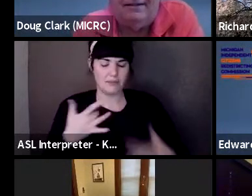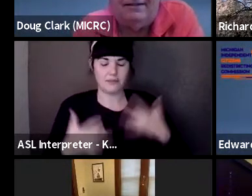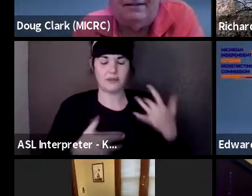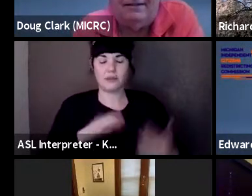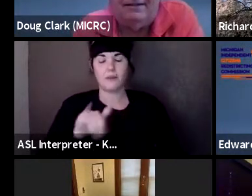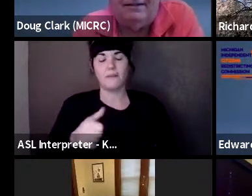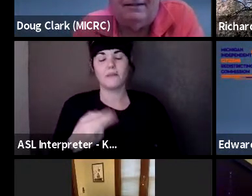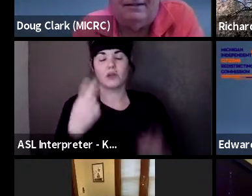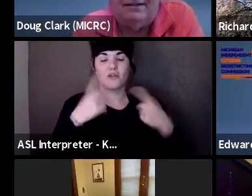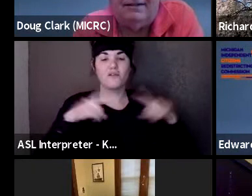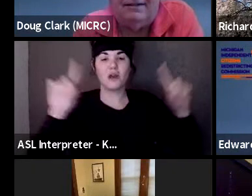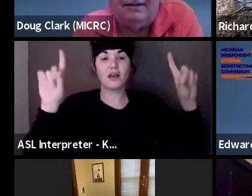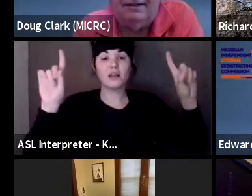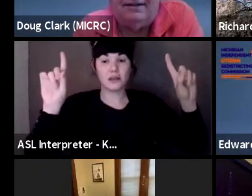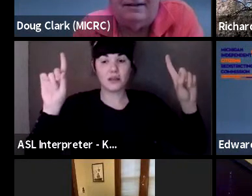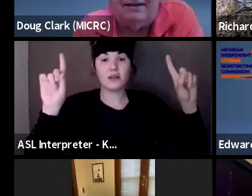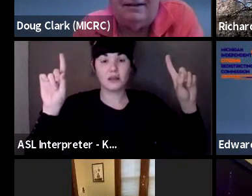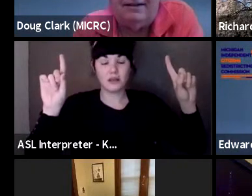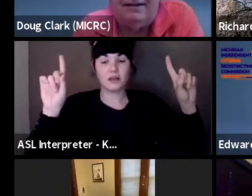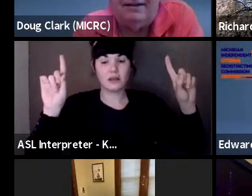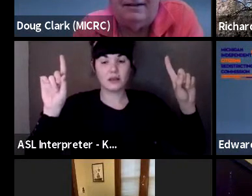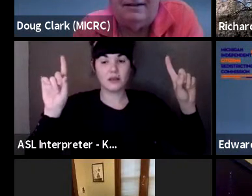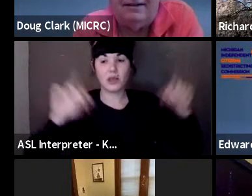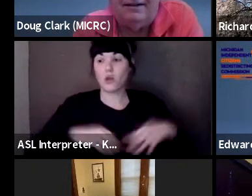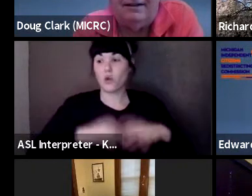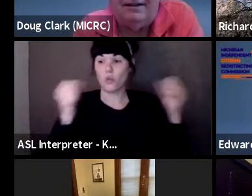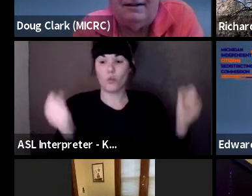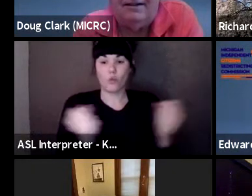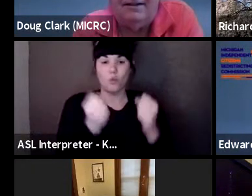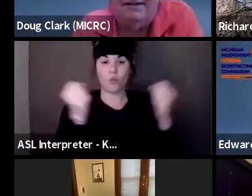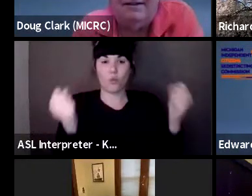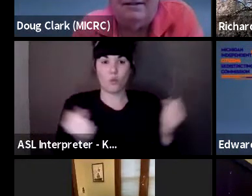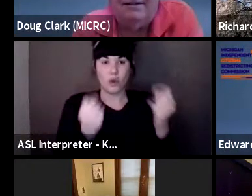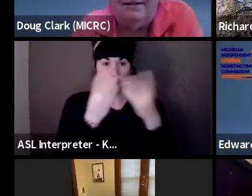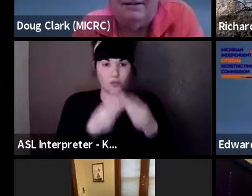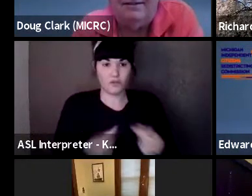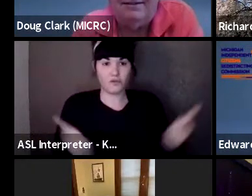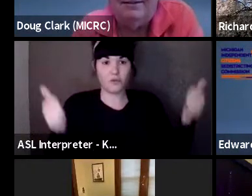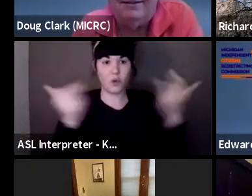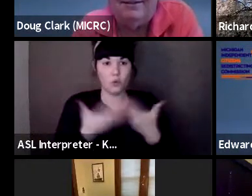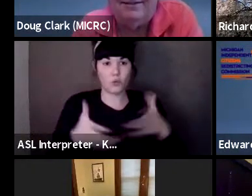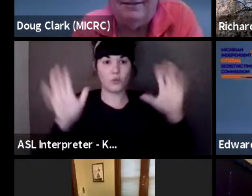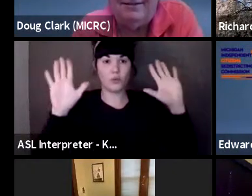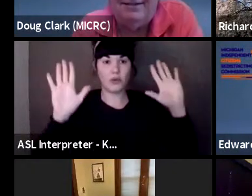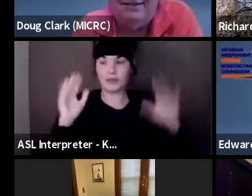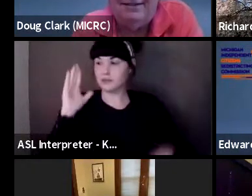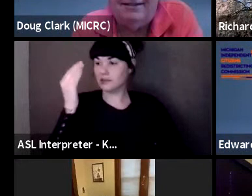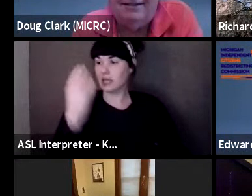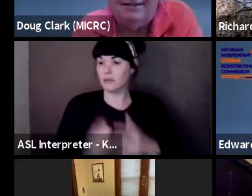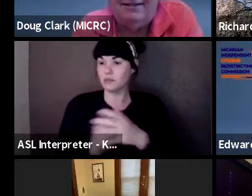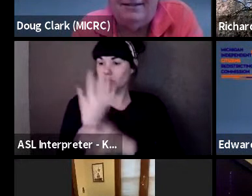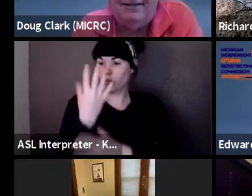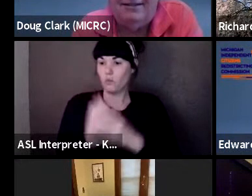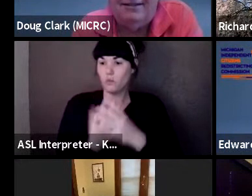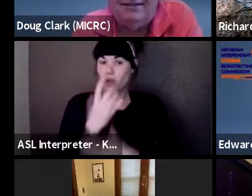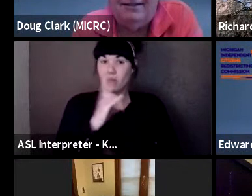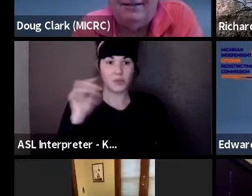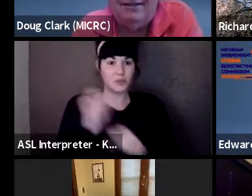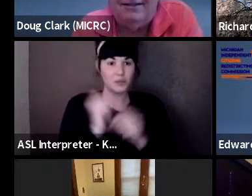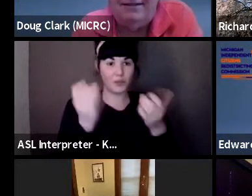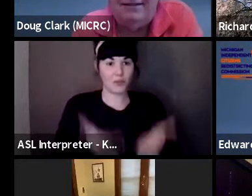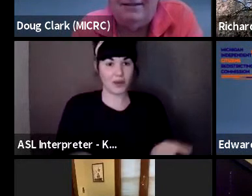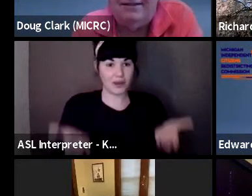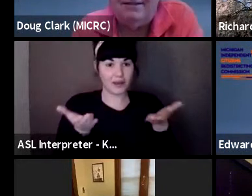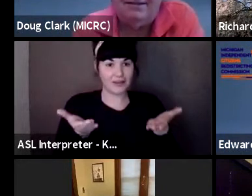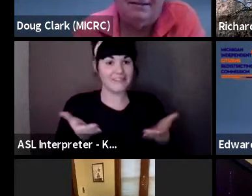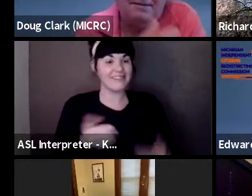is finally over its winter and spring looks like it's actually here. Okay, I think it may be. Janice, how about you?